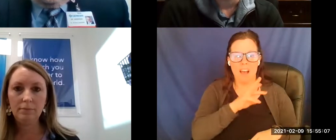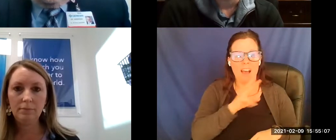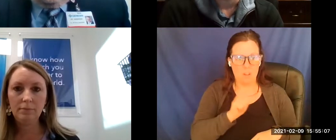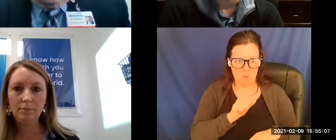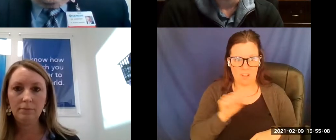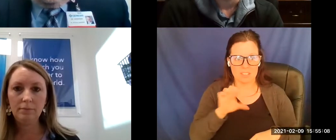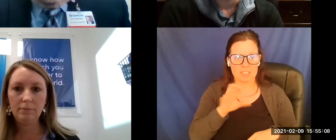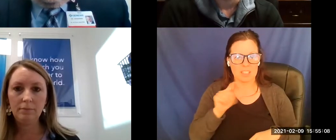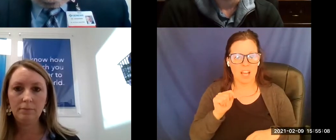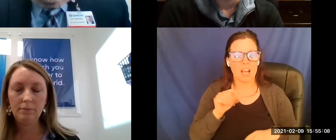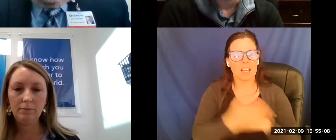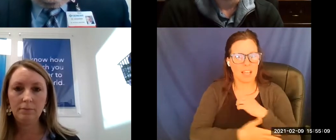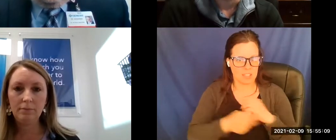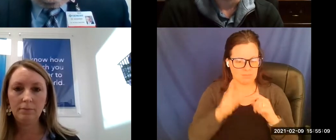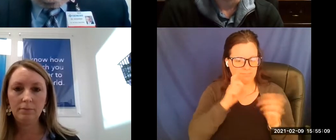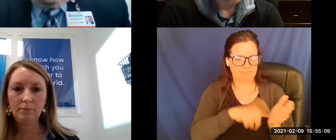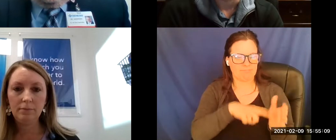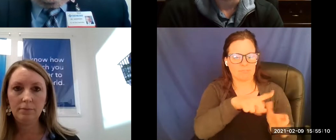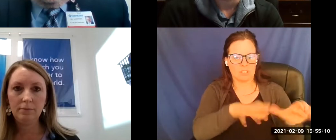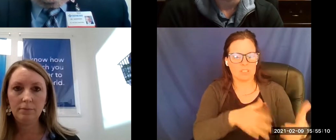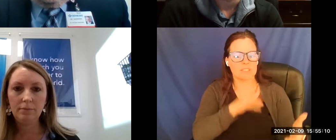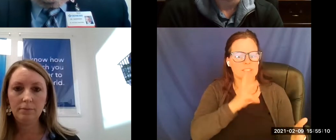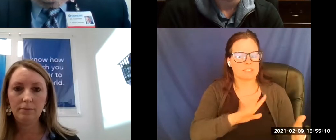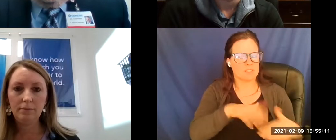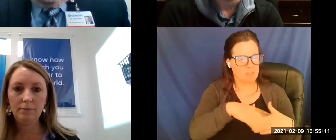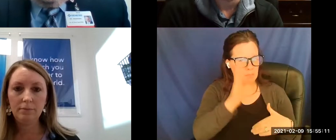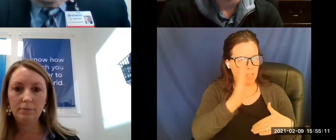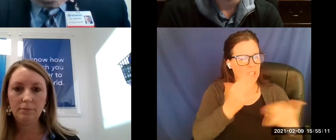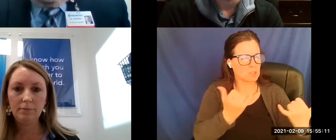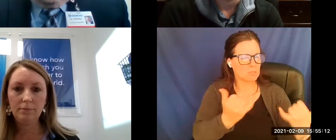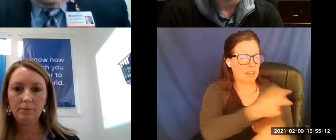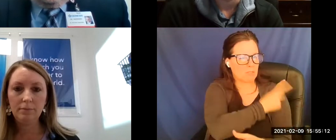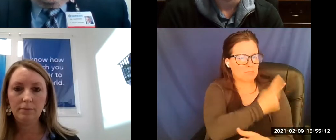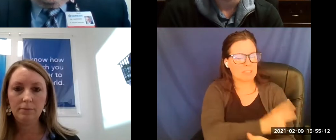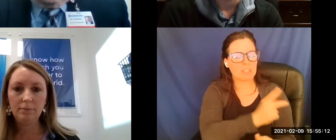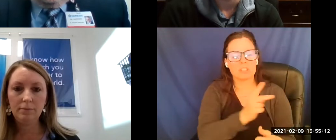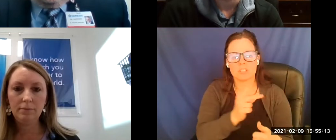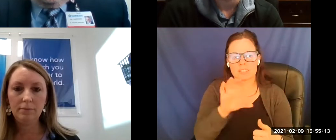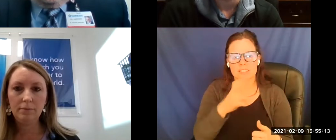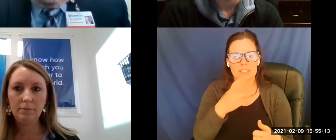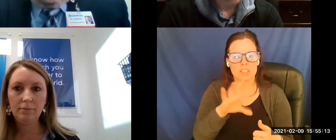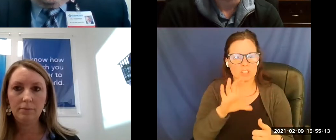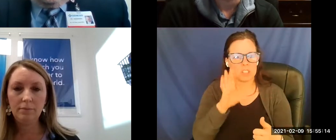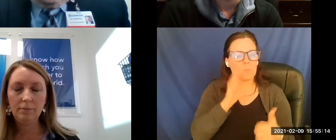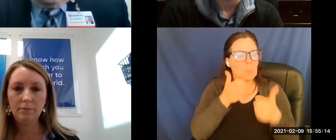identified the 65 plus group who are currently patients of CHC. We will be reaching out to them via text